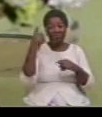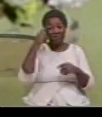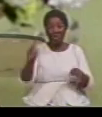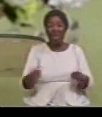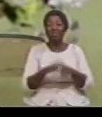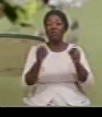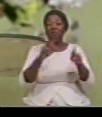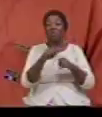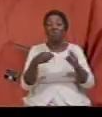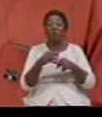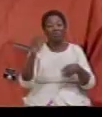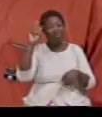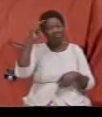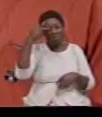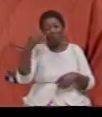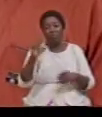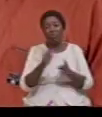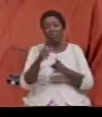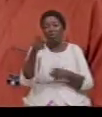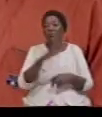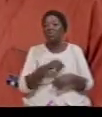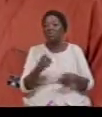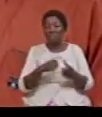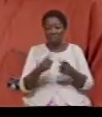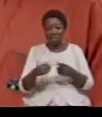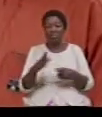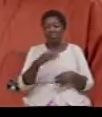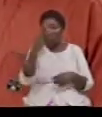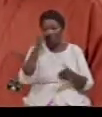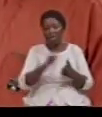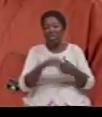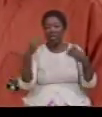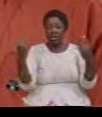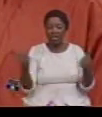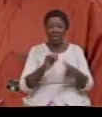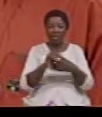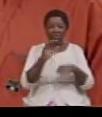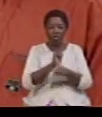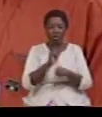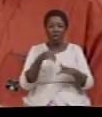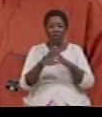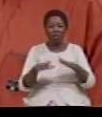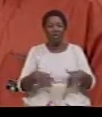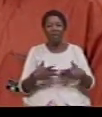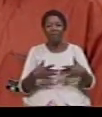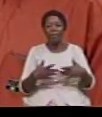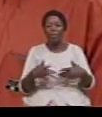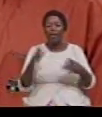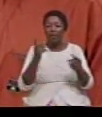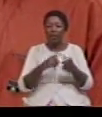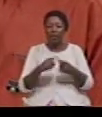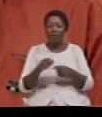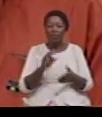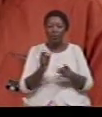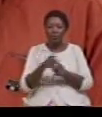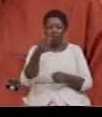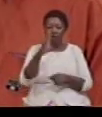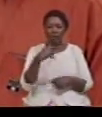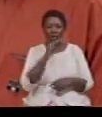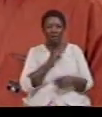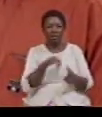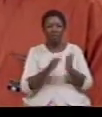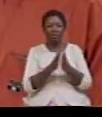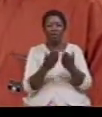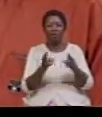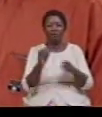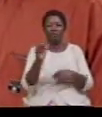should forgive and forget whatever way we might have been wrong. The Word of God tells us in Matthew Gospel